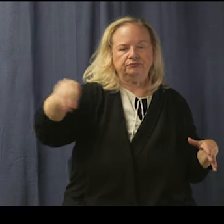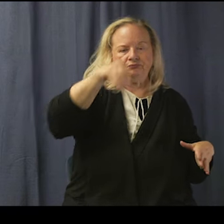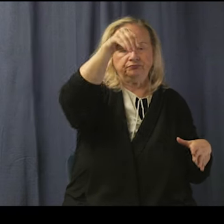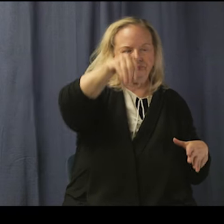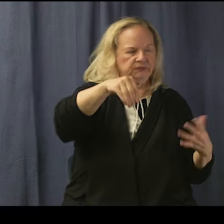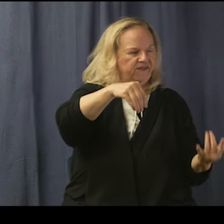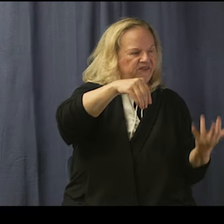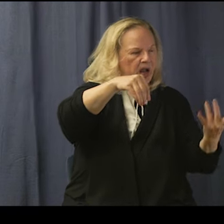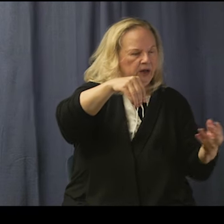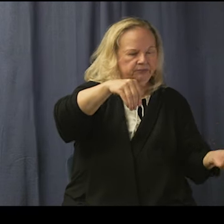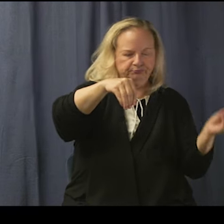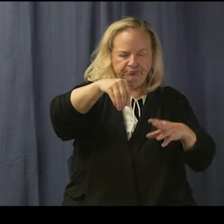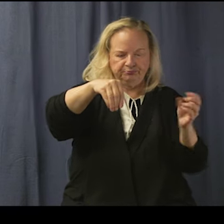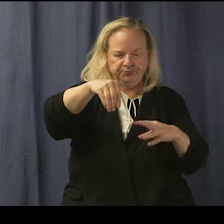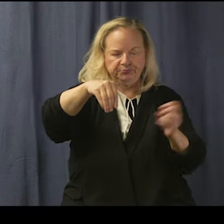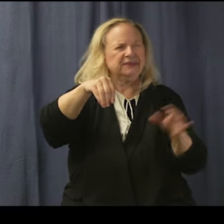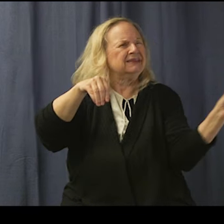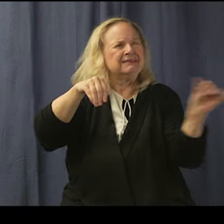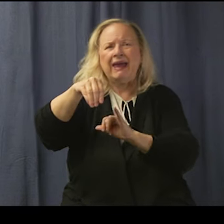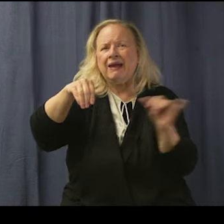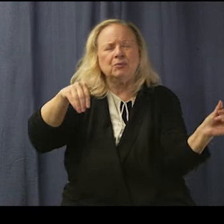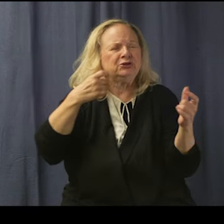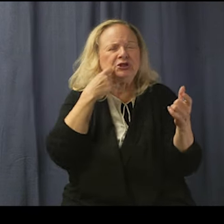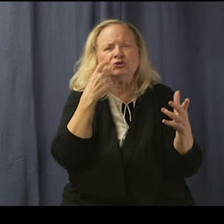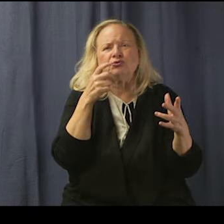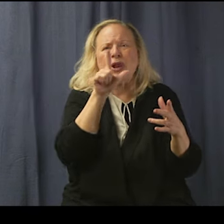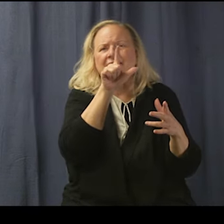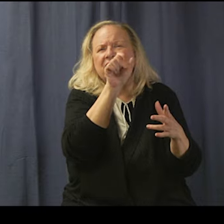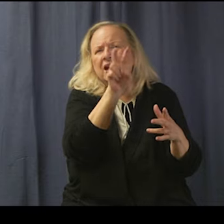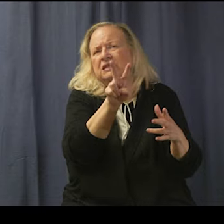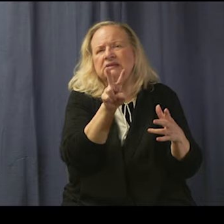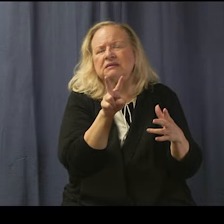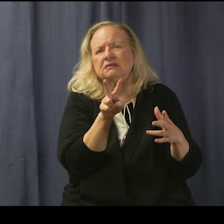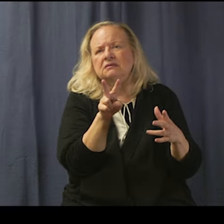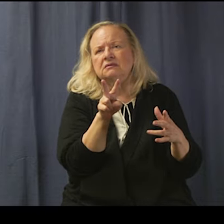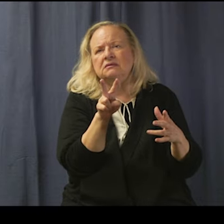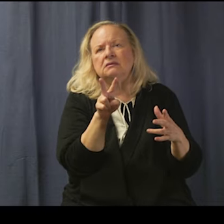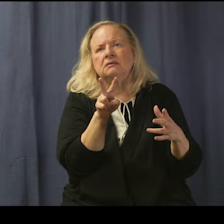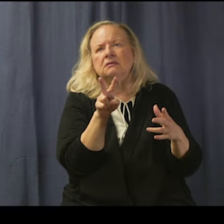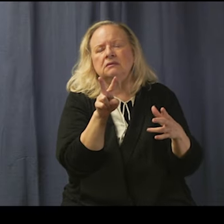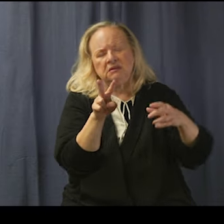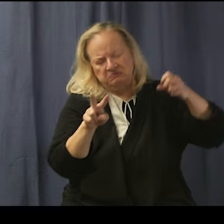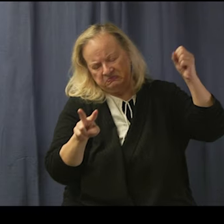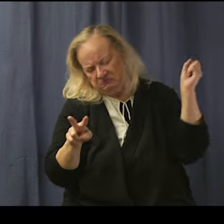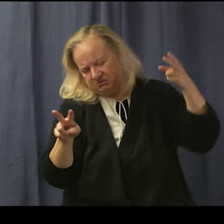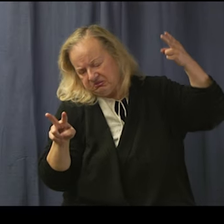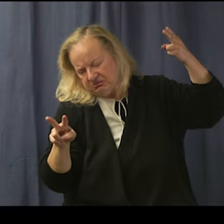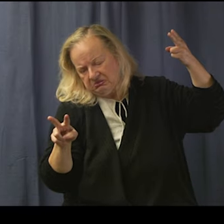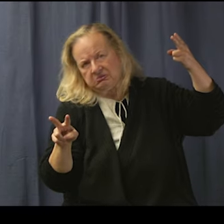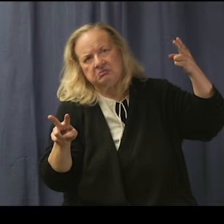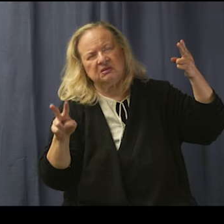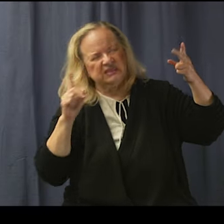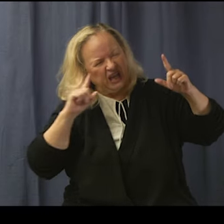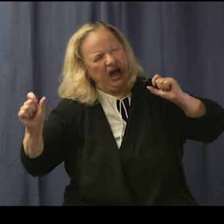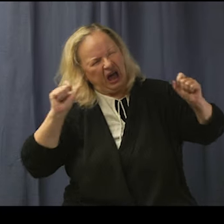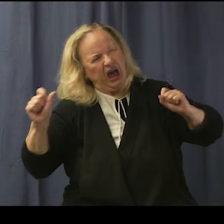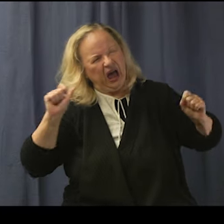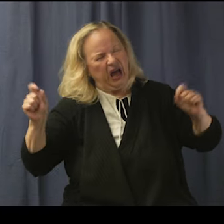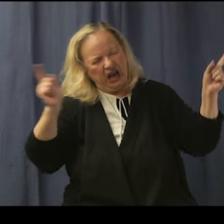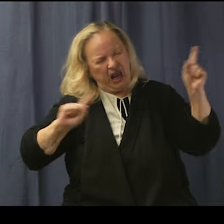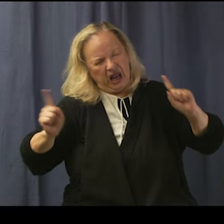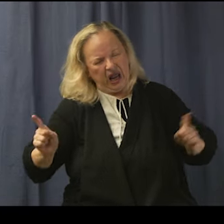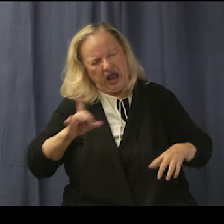it with fire of the altar. That's the exact phrase of what we just read in Leviticus. He cast it to the earth, and there were voices and thunderings and